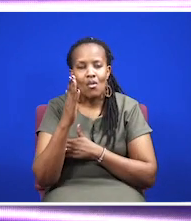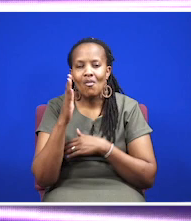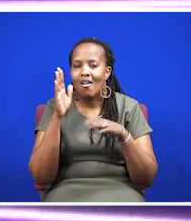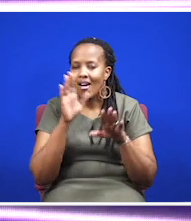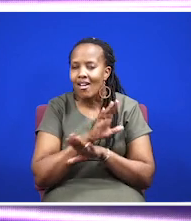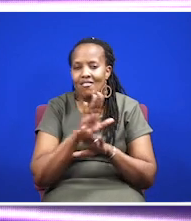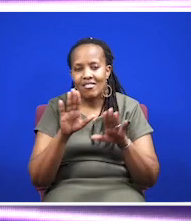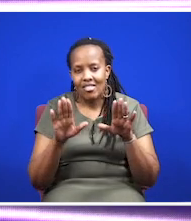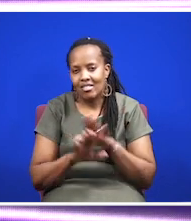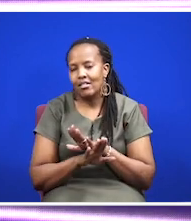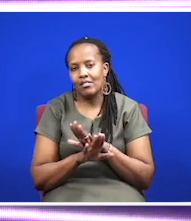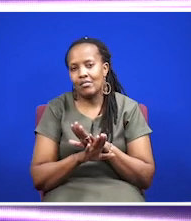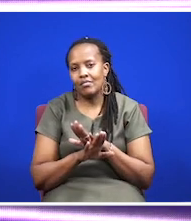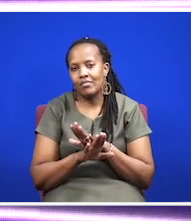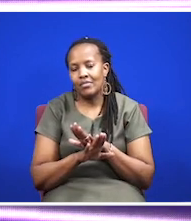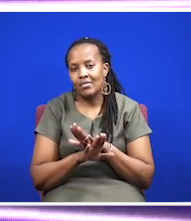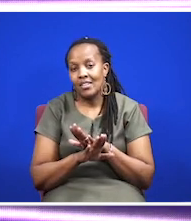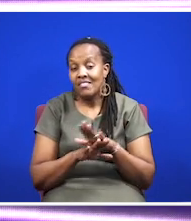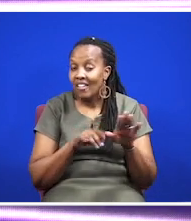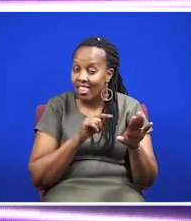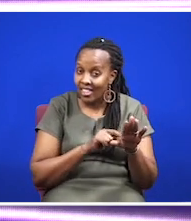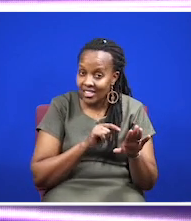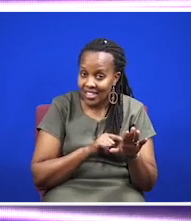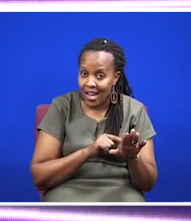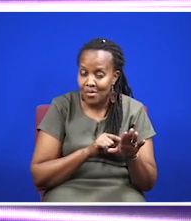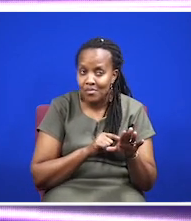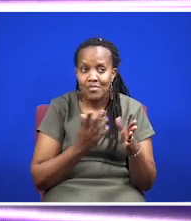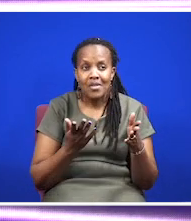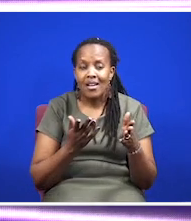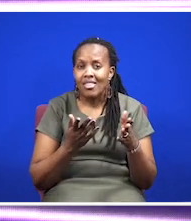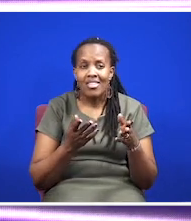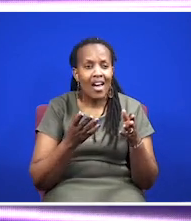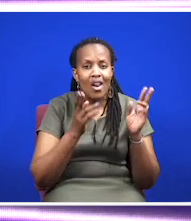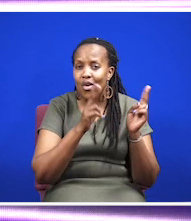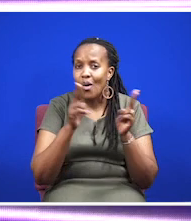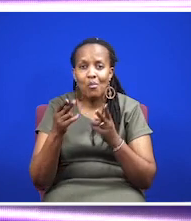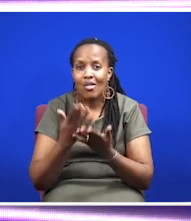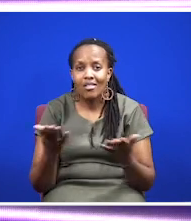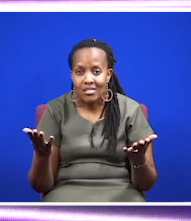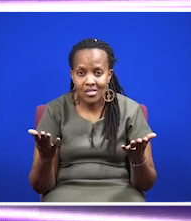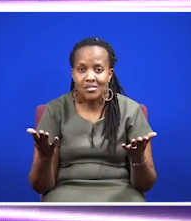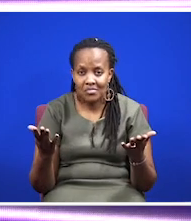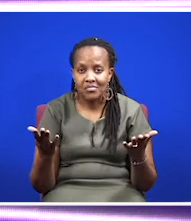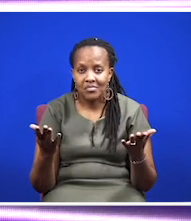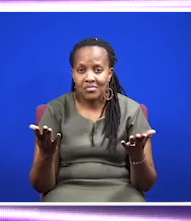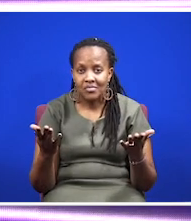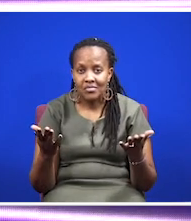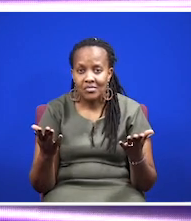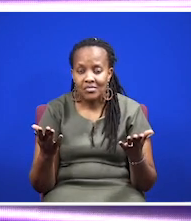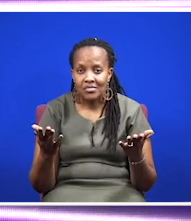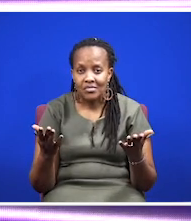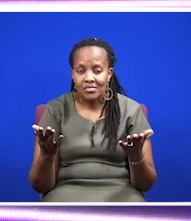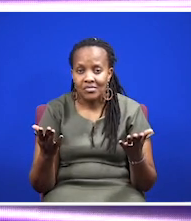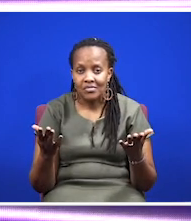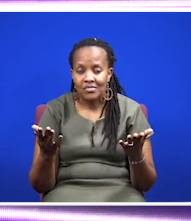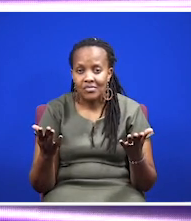gratitude, even when they are so common, so that, you know, we would become, you know, familiar